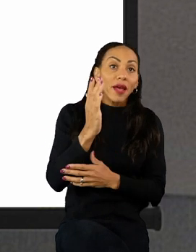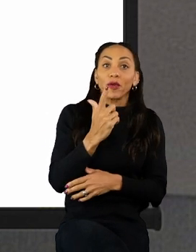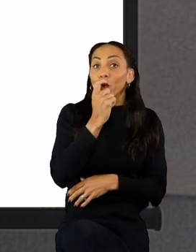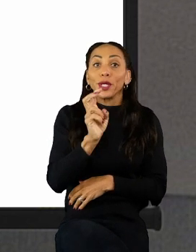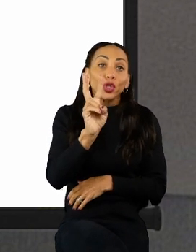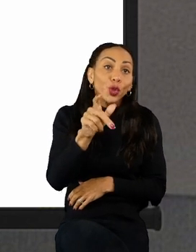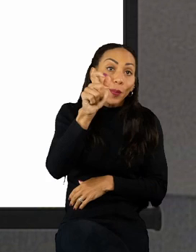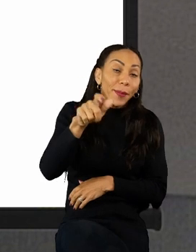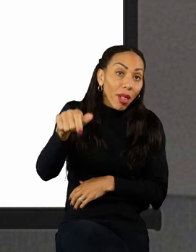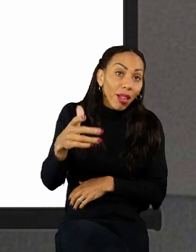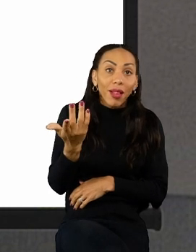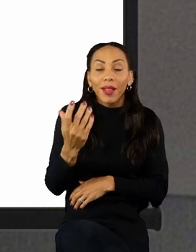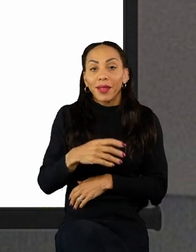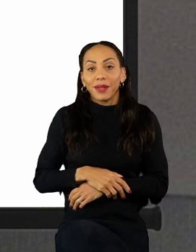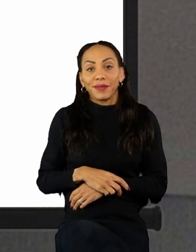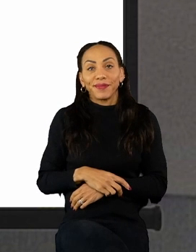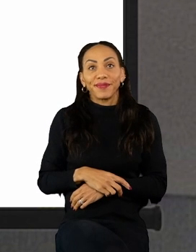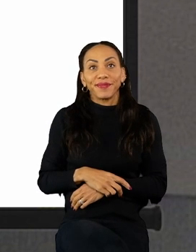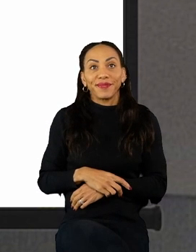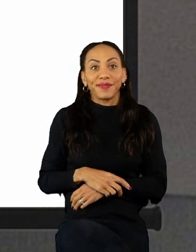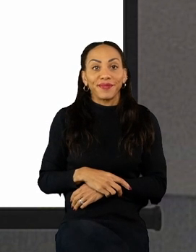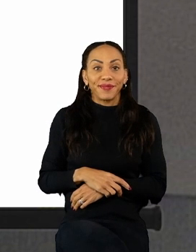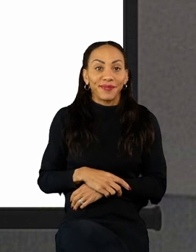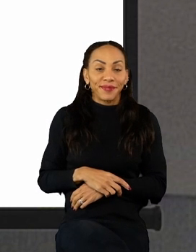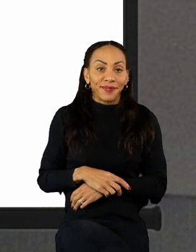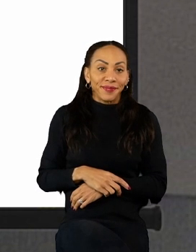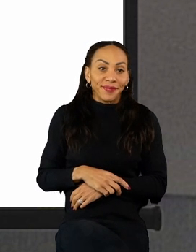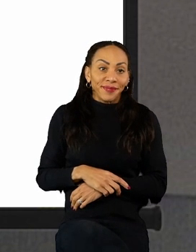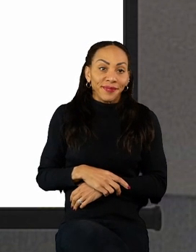there's two people. It could be that sometimes there's one person